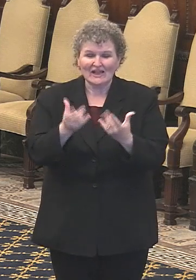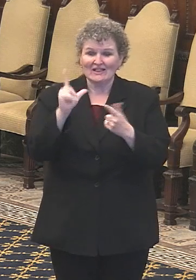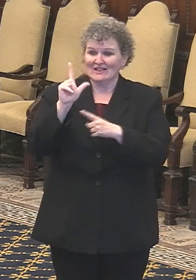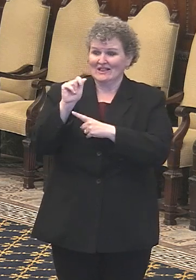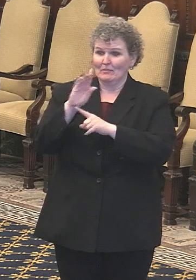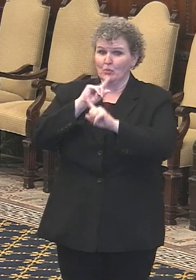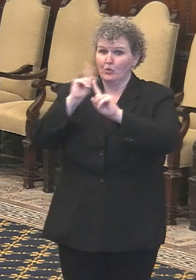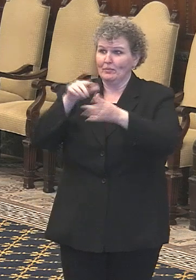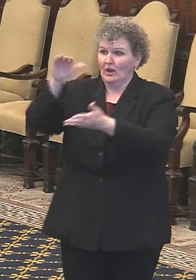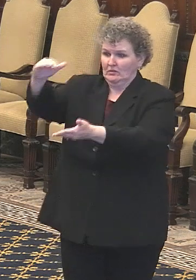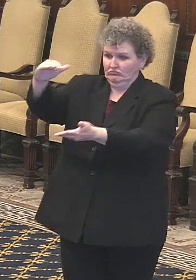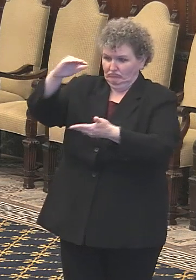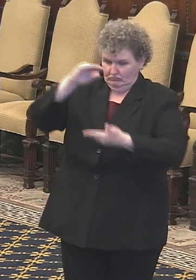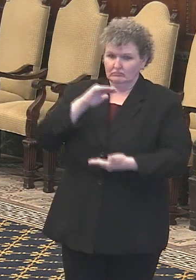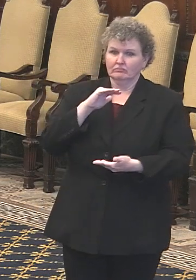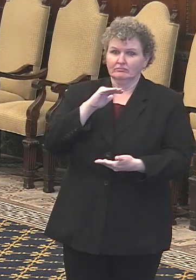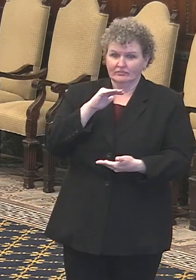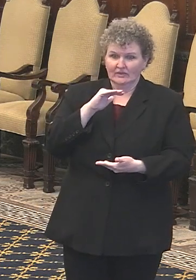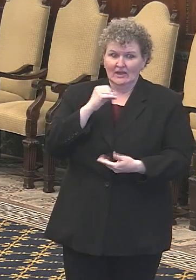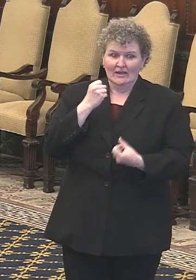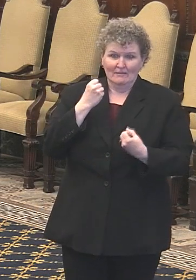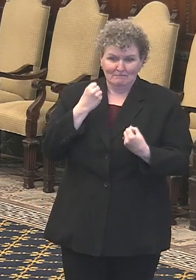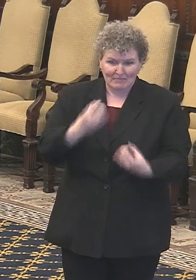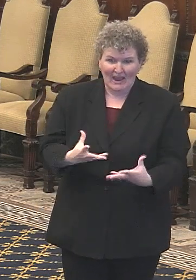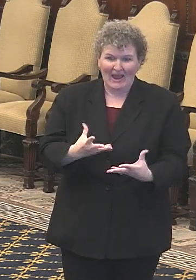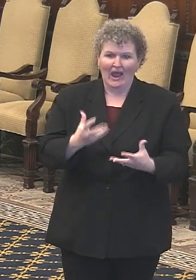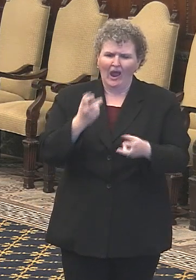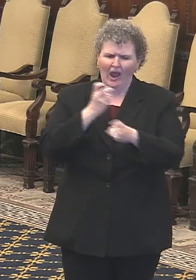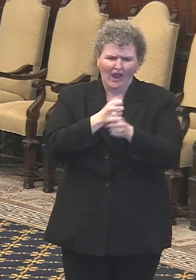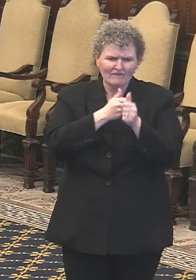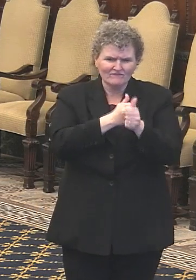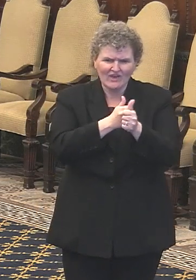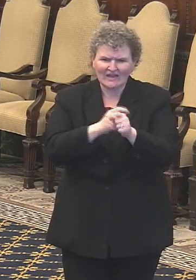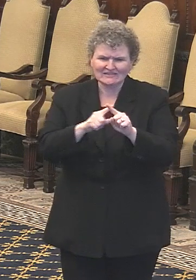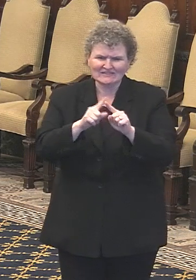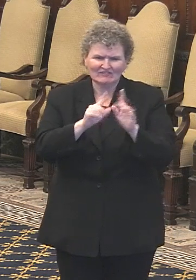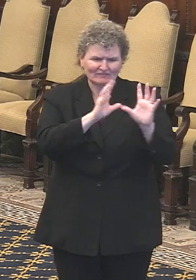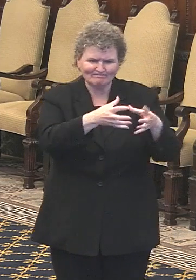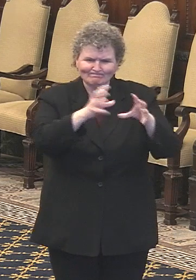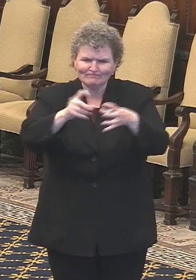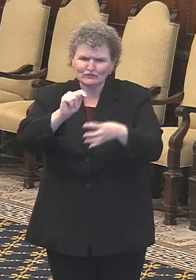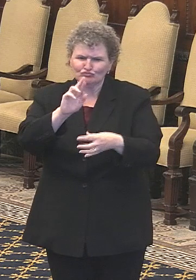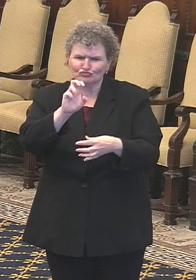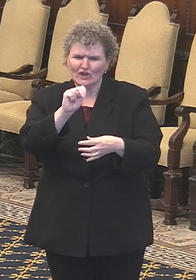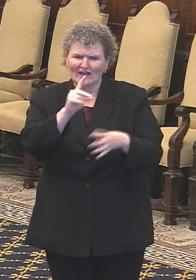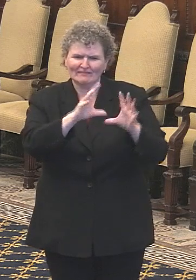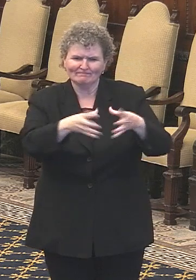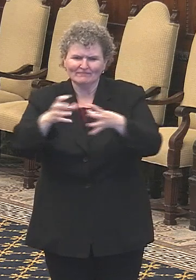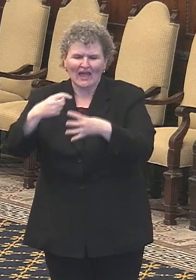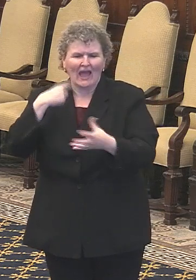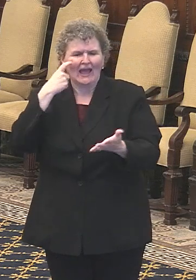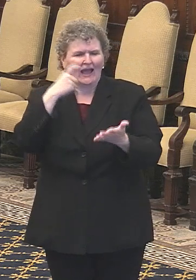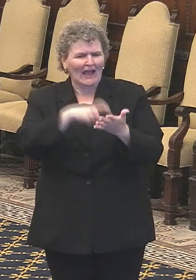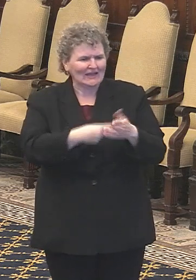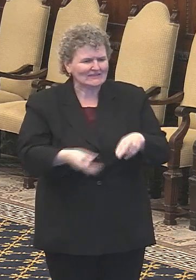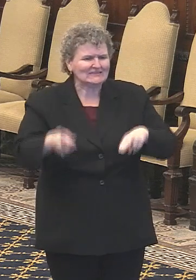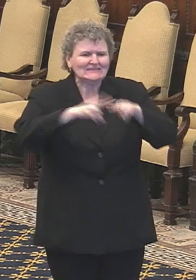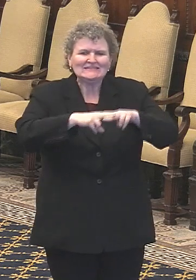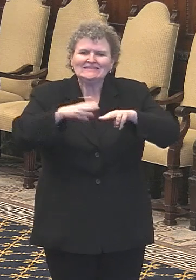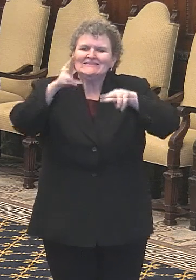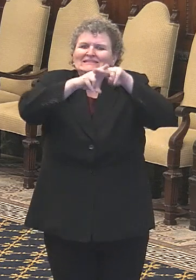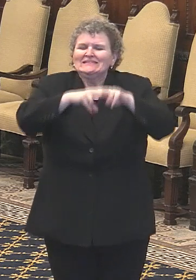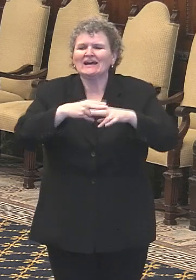a little bit difficult for us to follow the trends in the number of new cases, but we are seeing continued increases in the number of cases in the city's hospital system